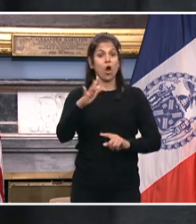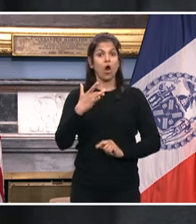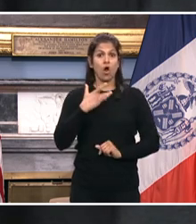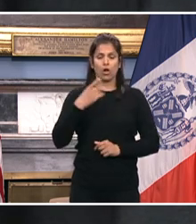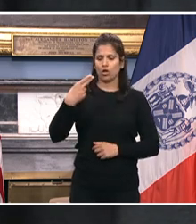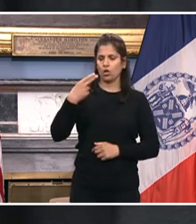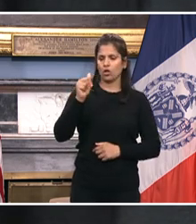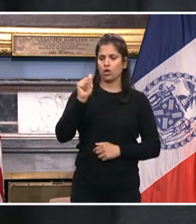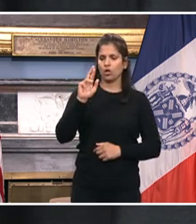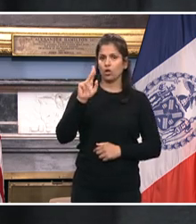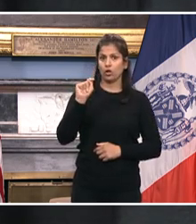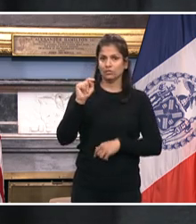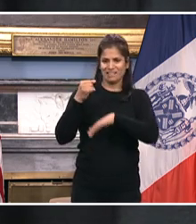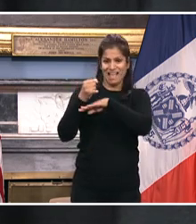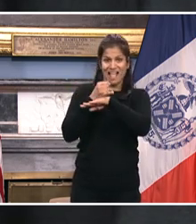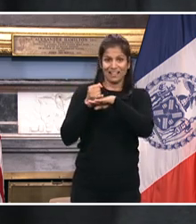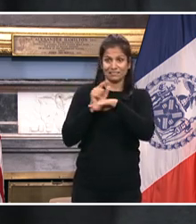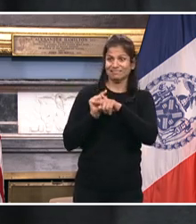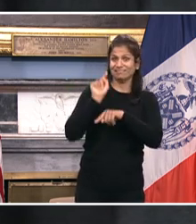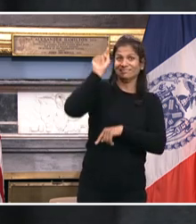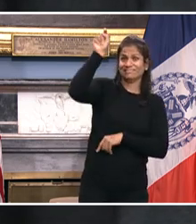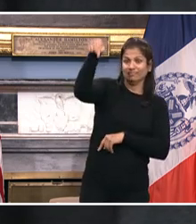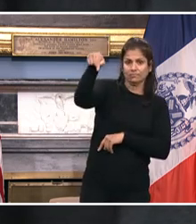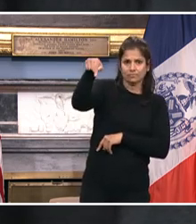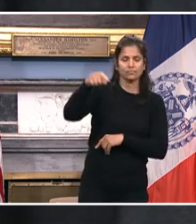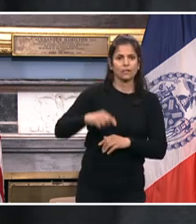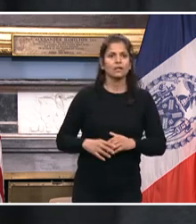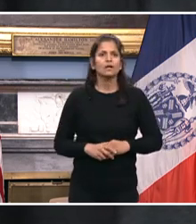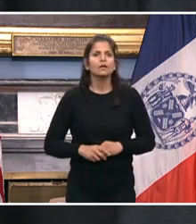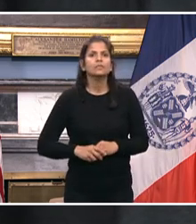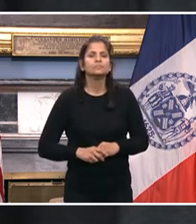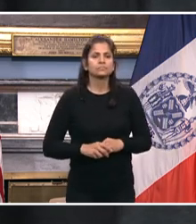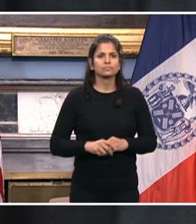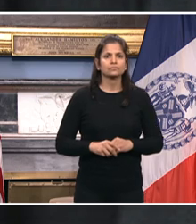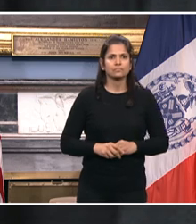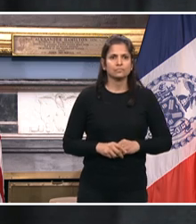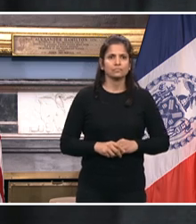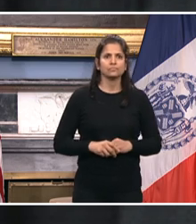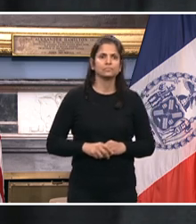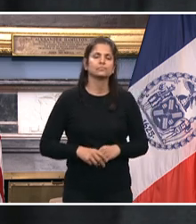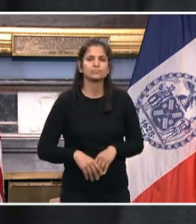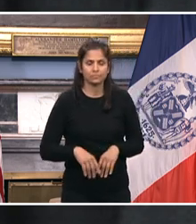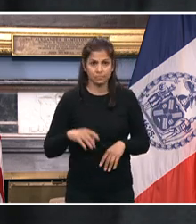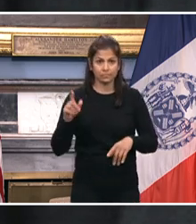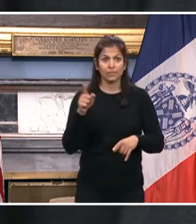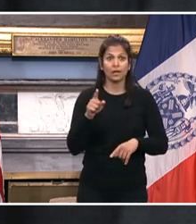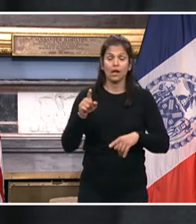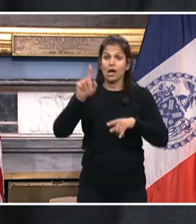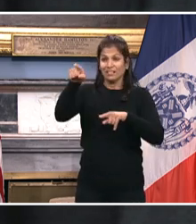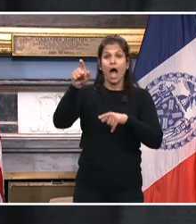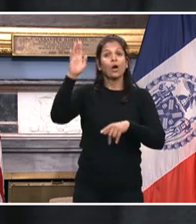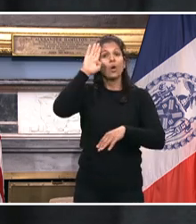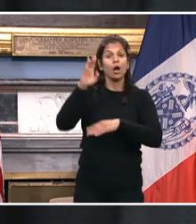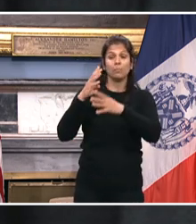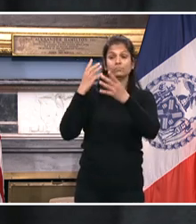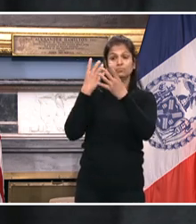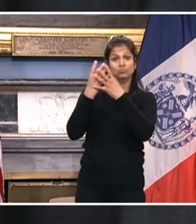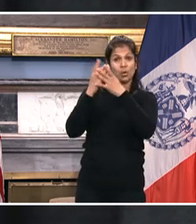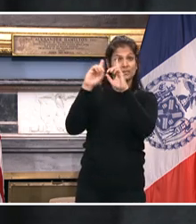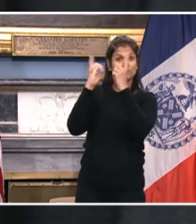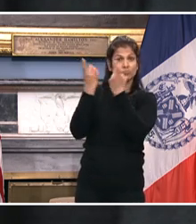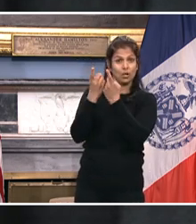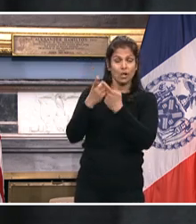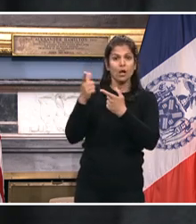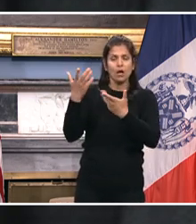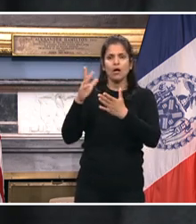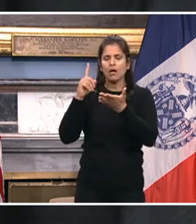Department of Corrections, burials increased by 5 times from 1 day a week to 5 days a week. To what do you